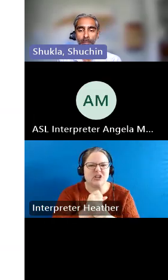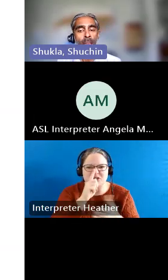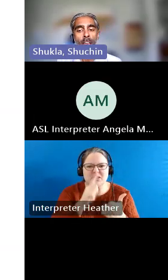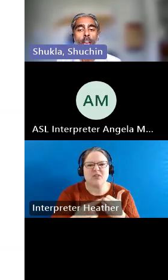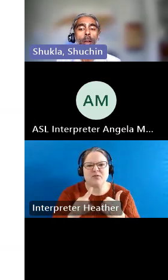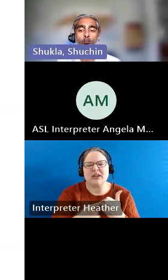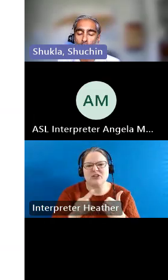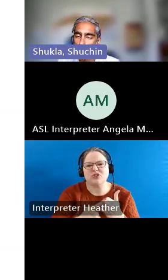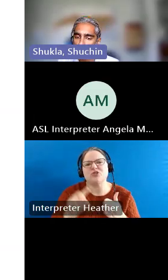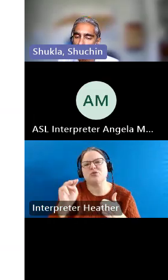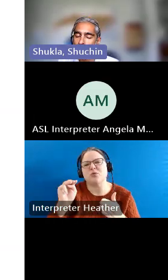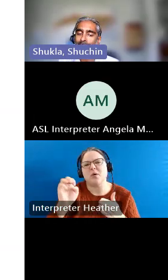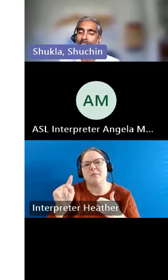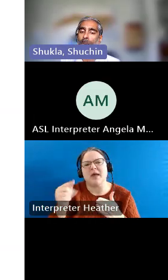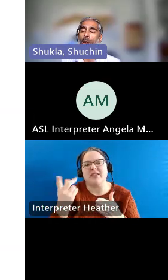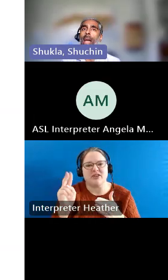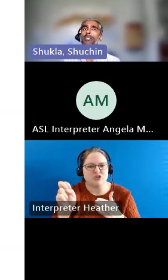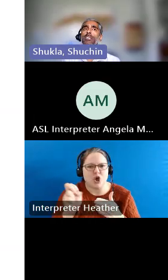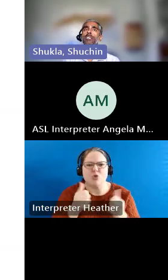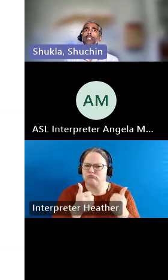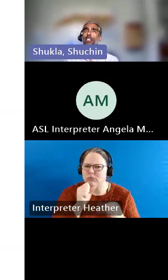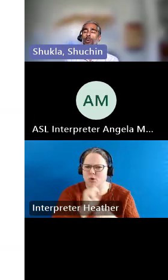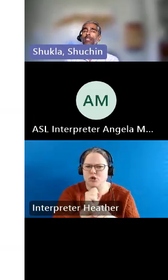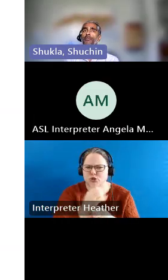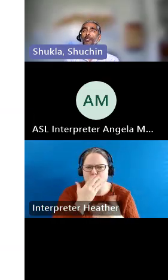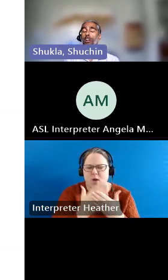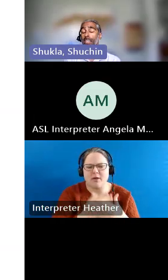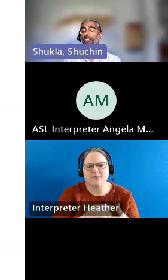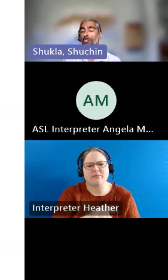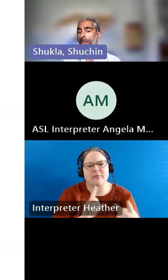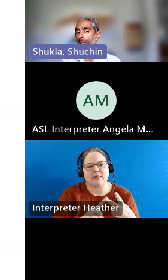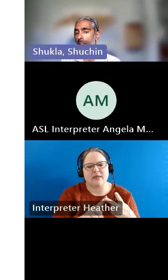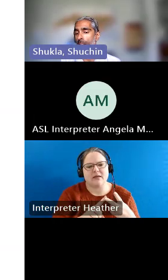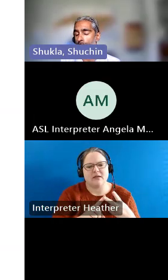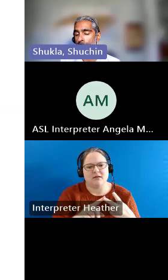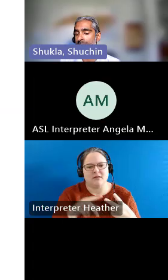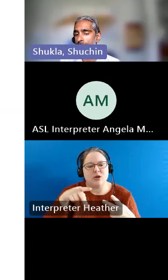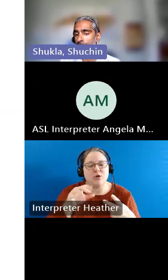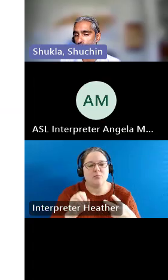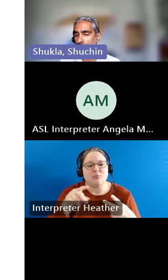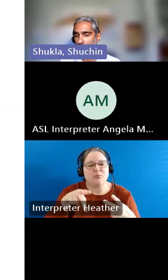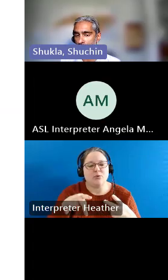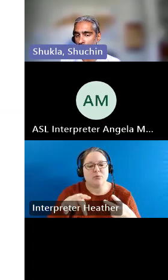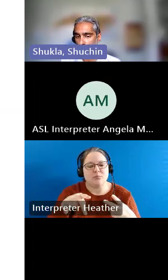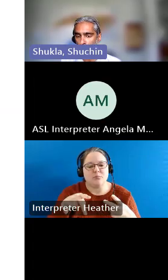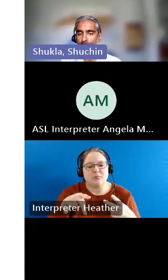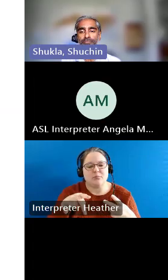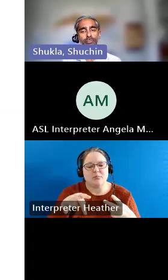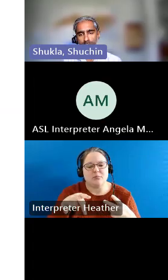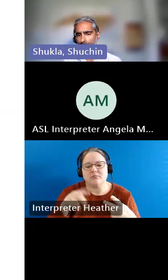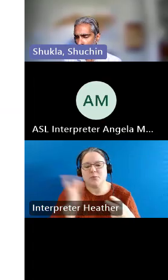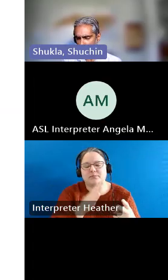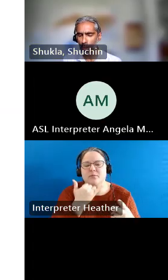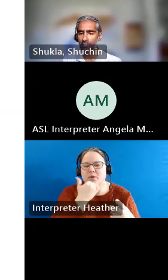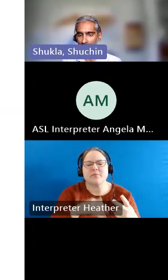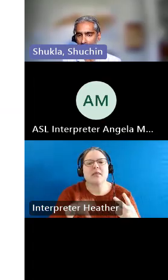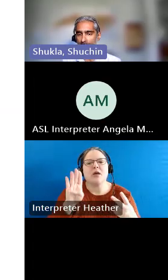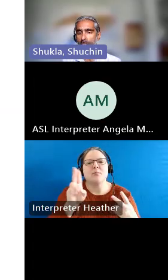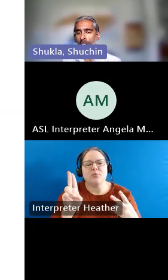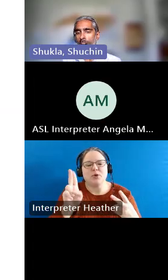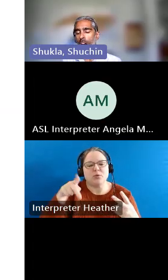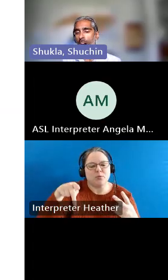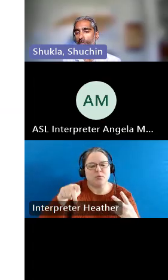school, works well. Buprenorphine has been around since in the US for addiction treatment since about 2002.